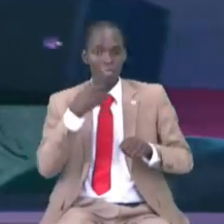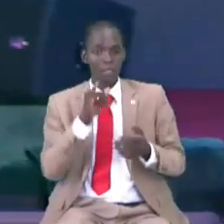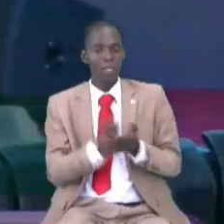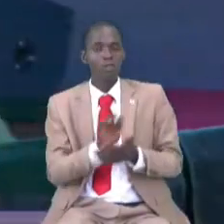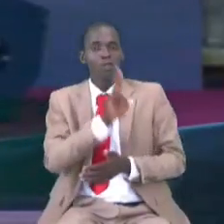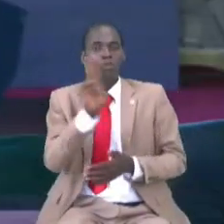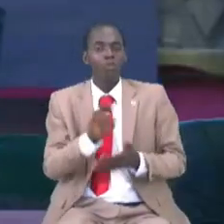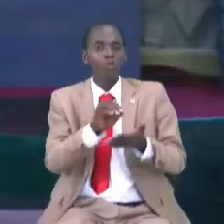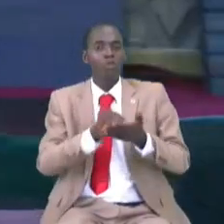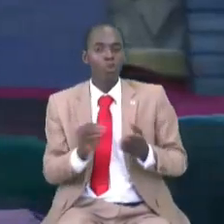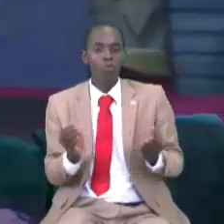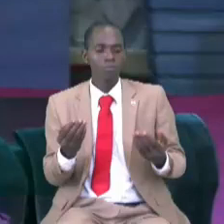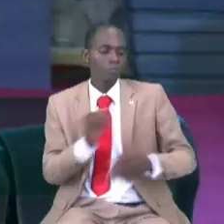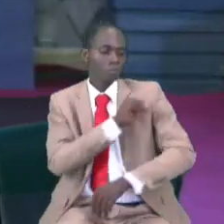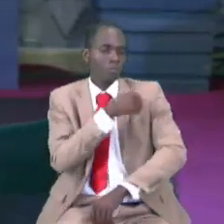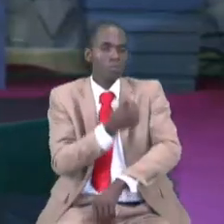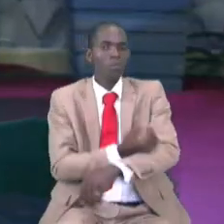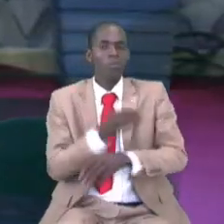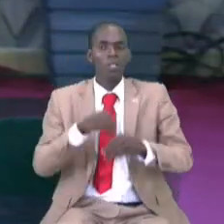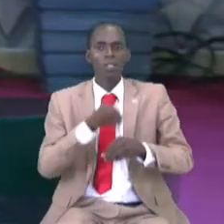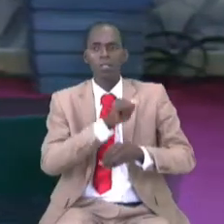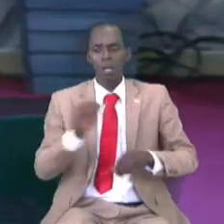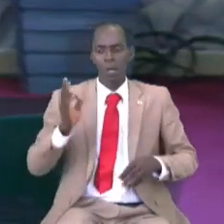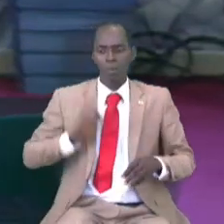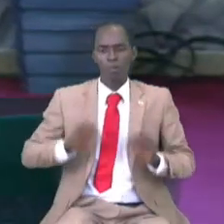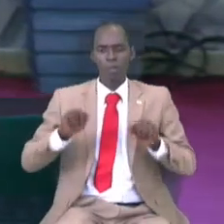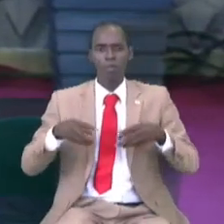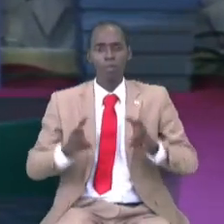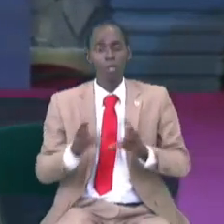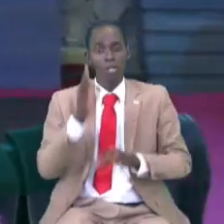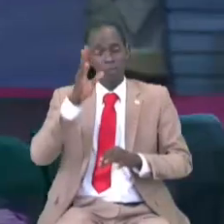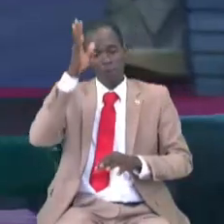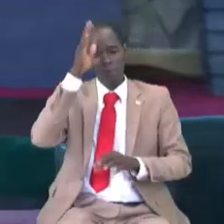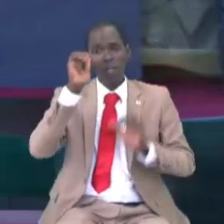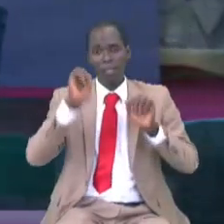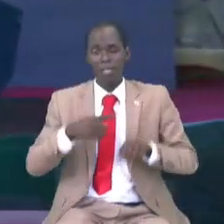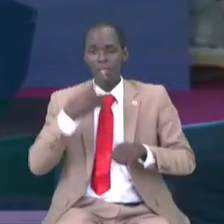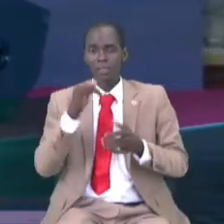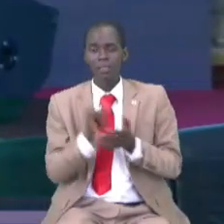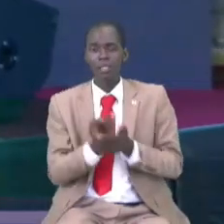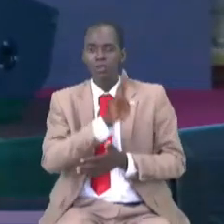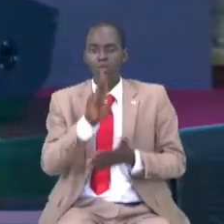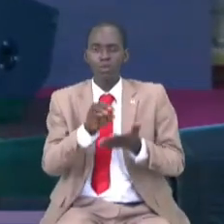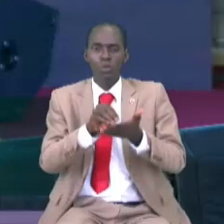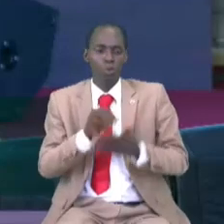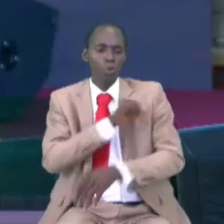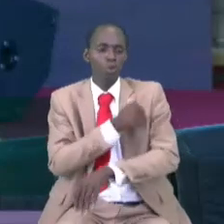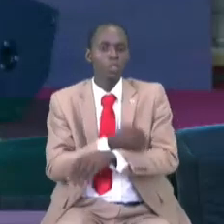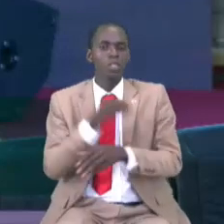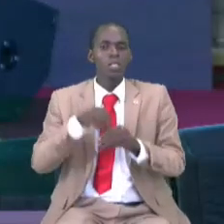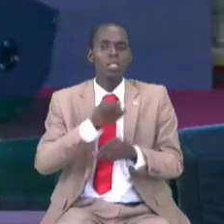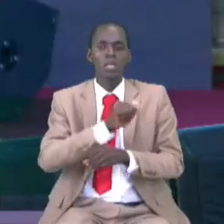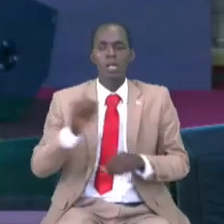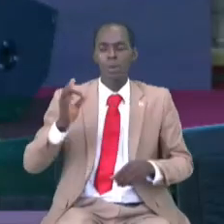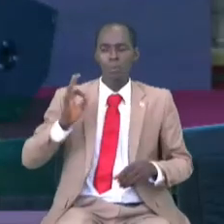he uses his authority in a profitable manner. If mommy will say that, she uses